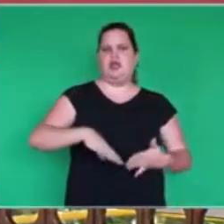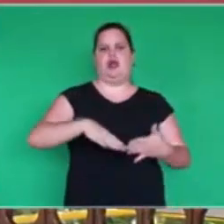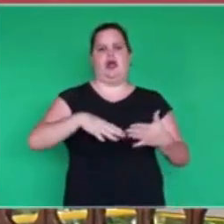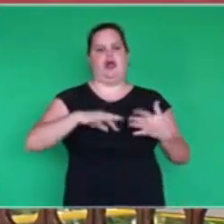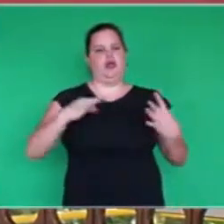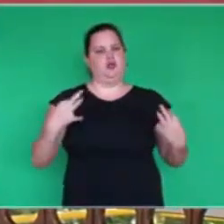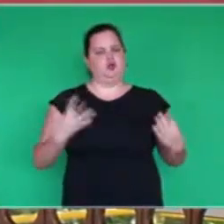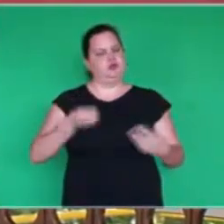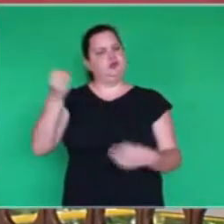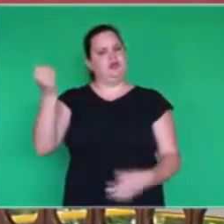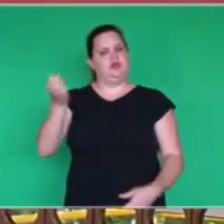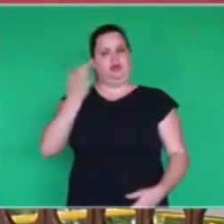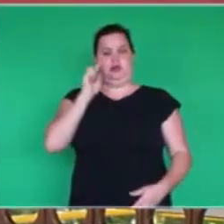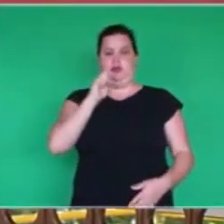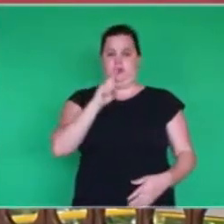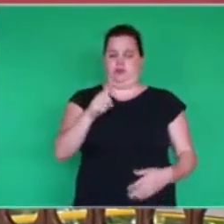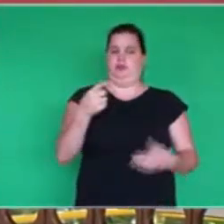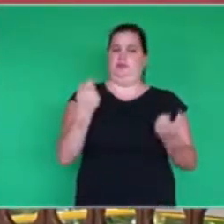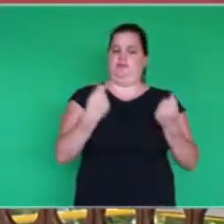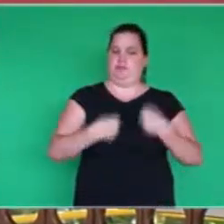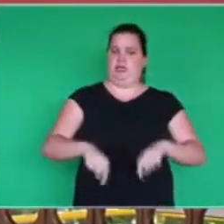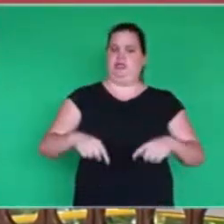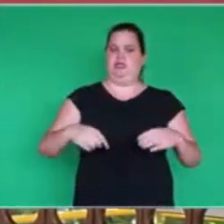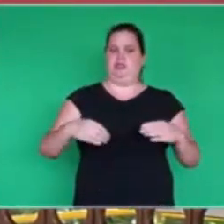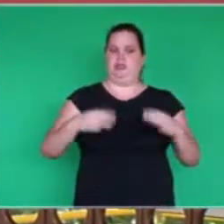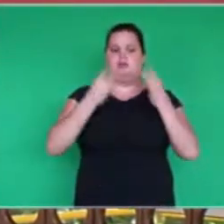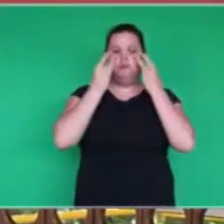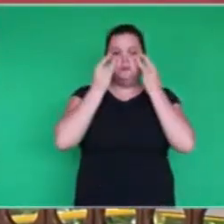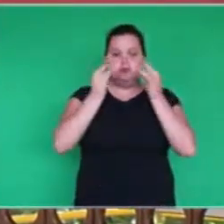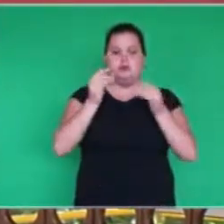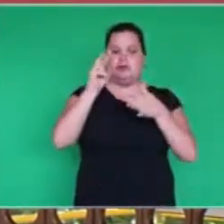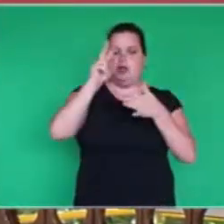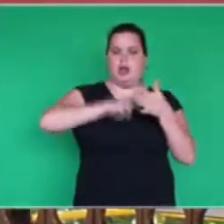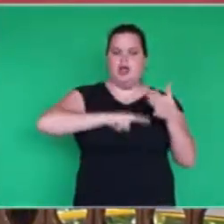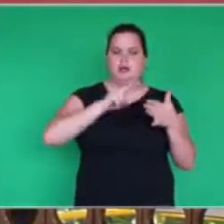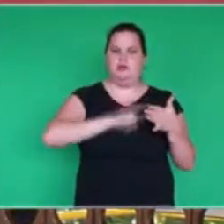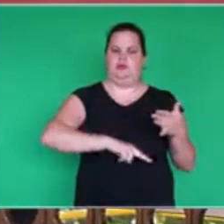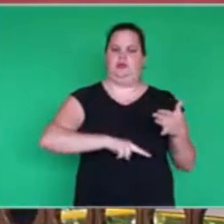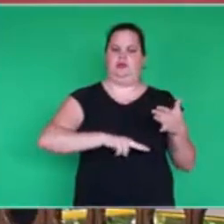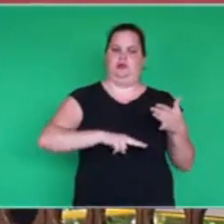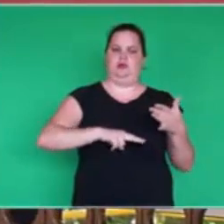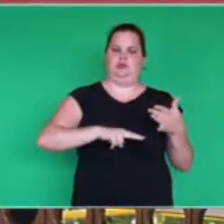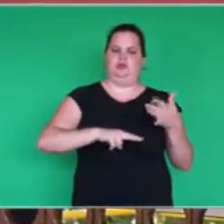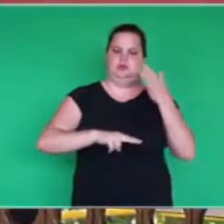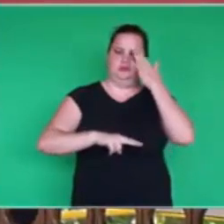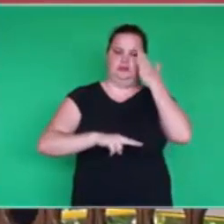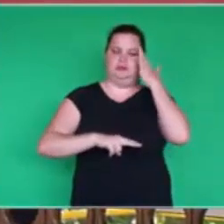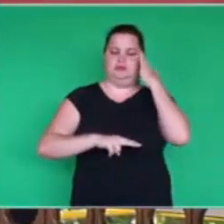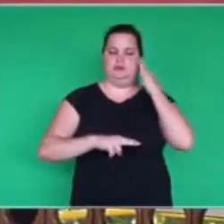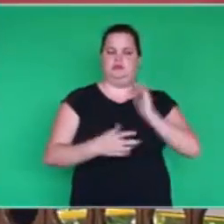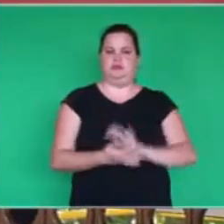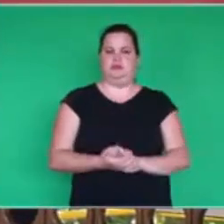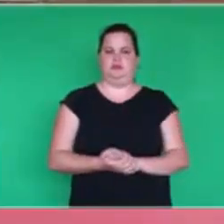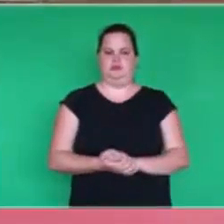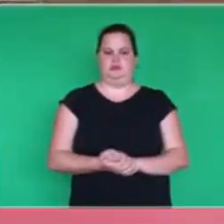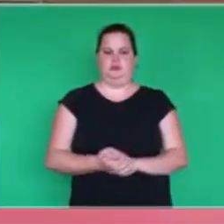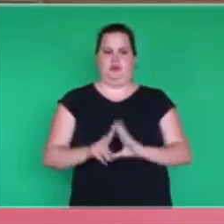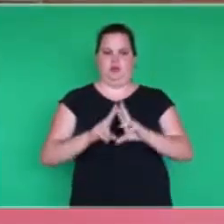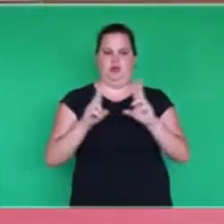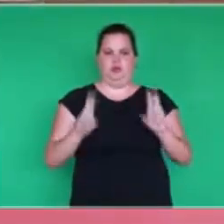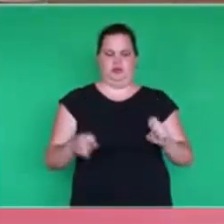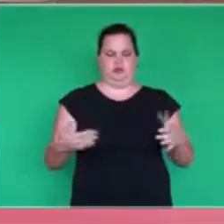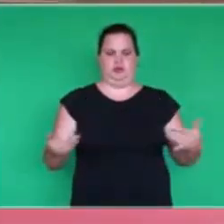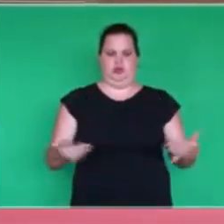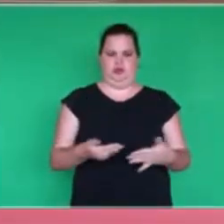through since the day of Pentecost. If we analyze the word which tribulation stems from, the Greek tribus, we see